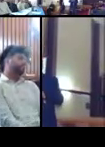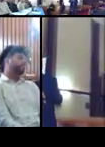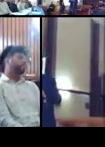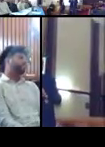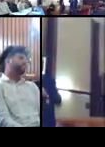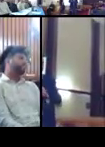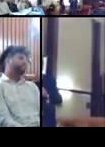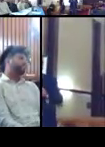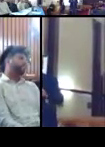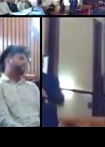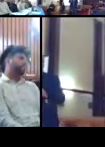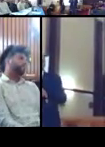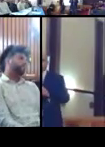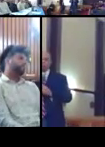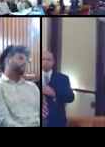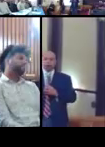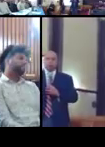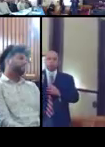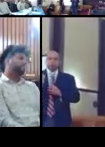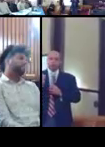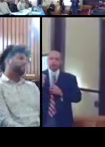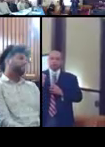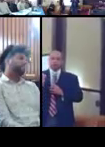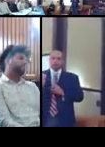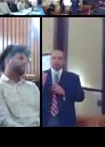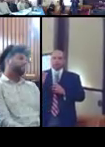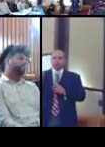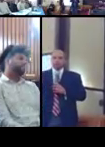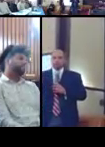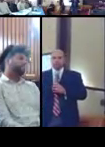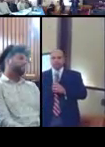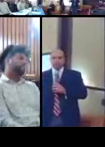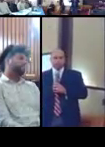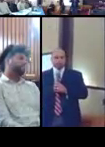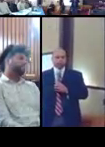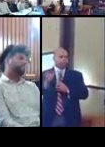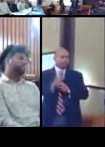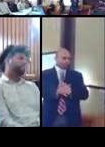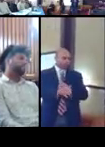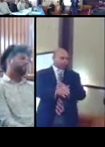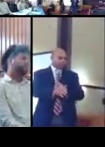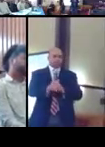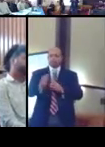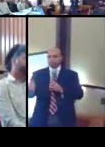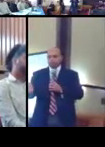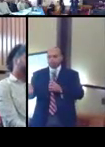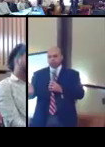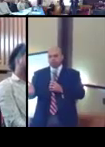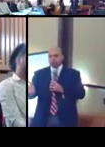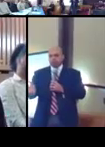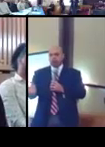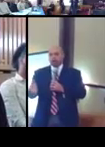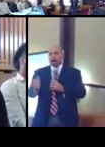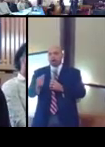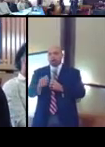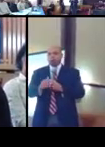the Economic Development Sales Tax 2017, part of that was the planning, but also the implementation. So there is seed